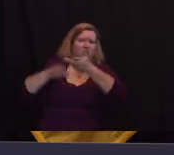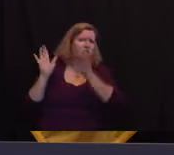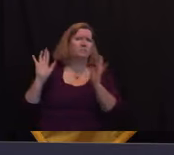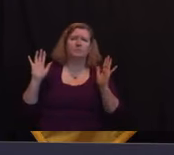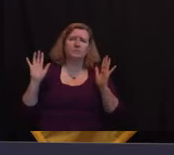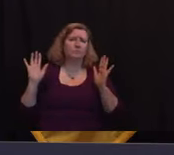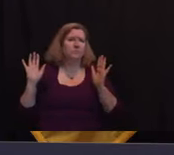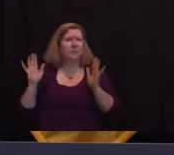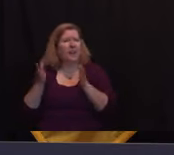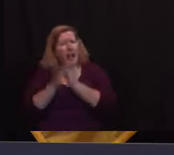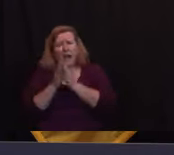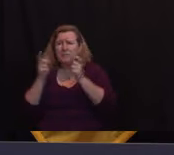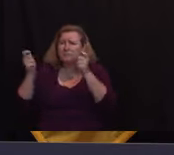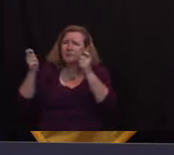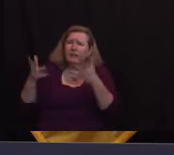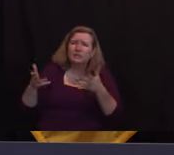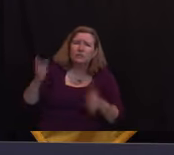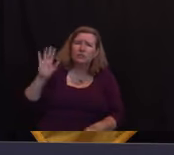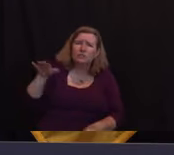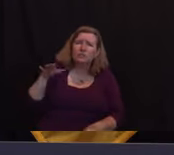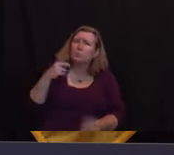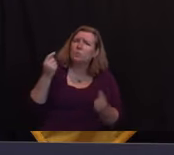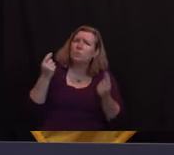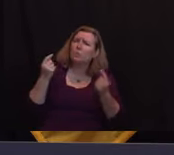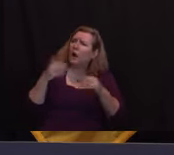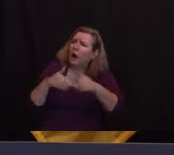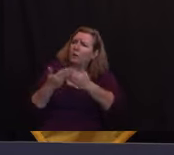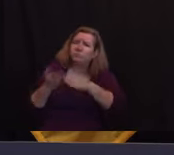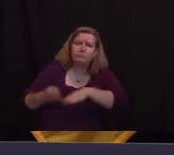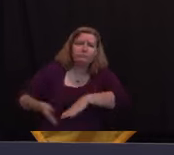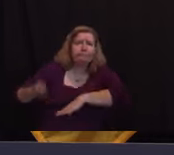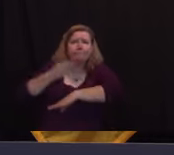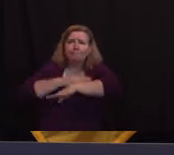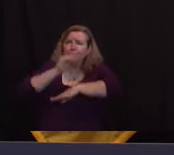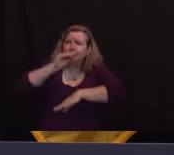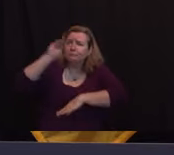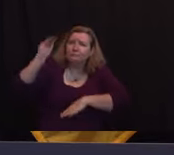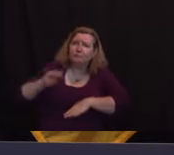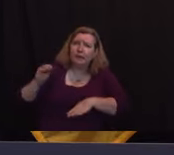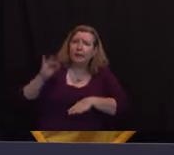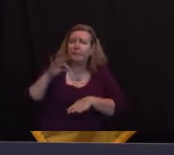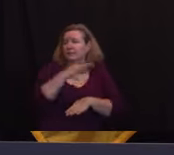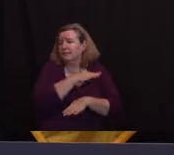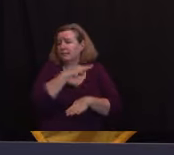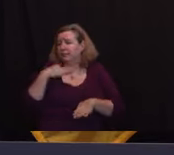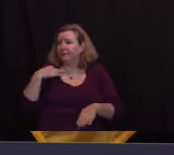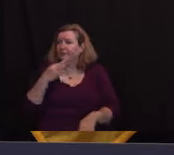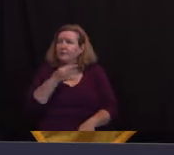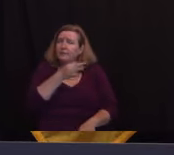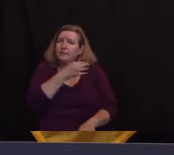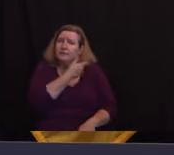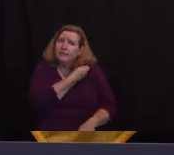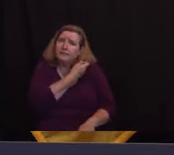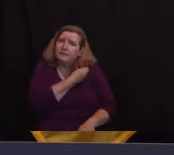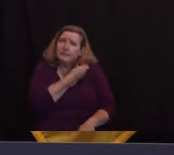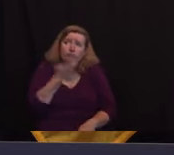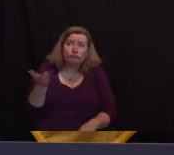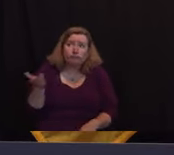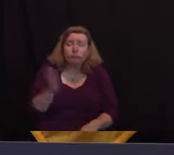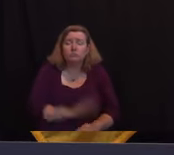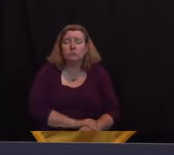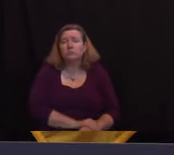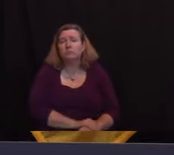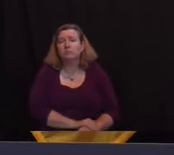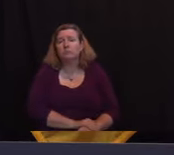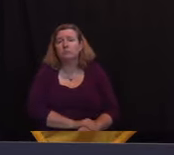number higher? Judy, anything on any of that and any color? We haven't, the words contact tracing, which we used to speak in